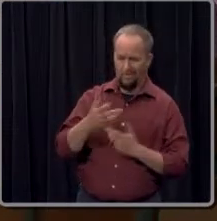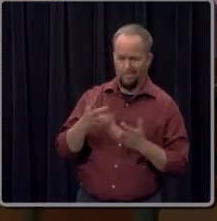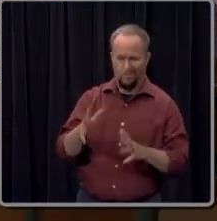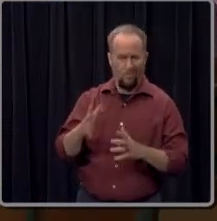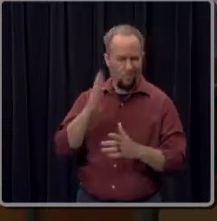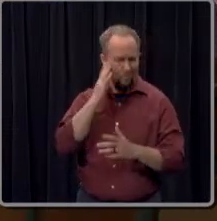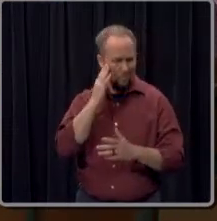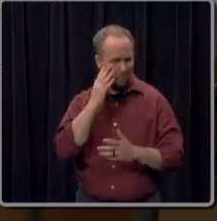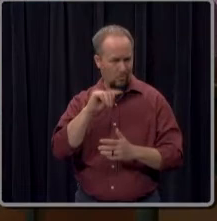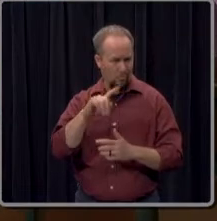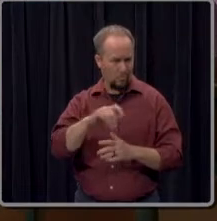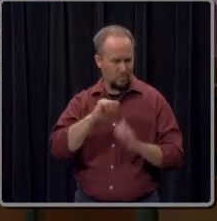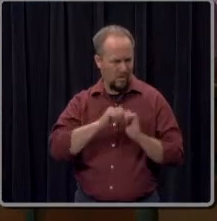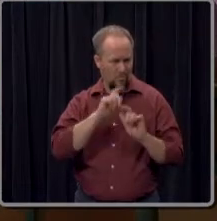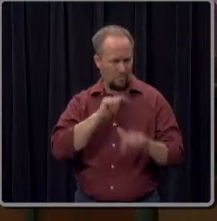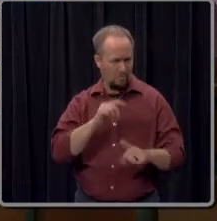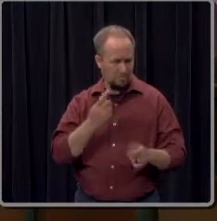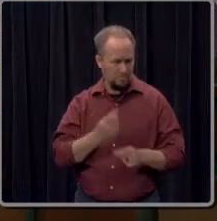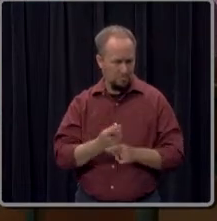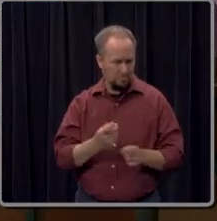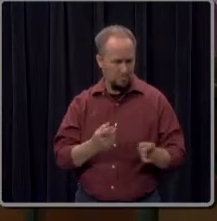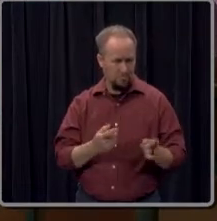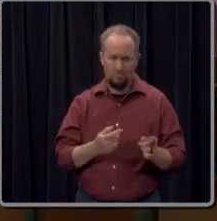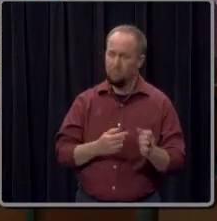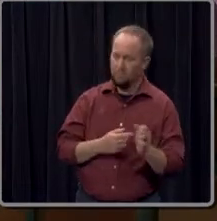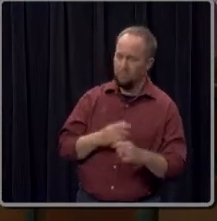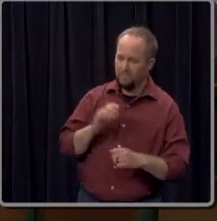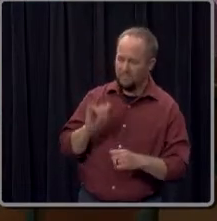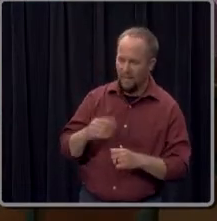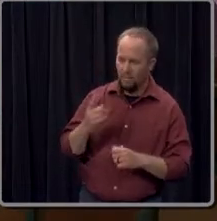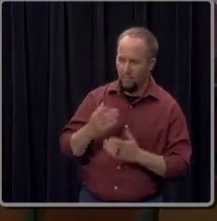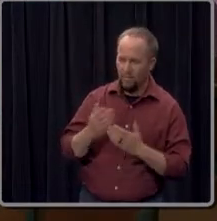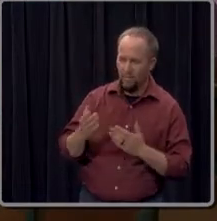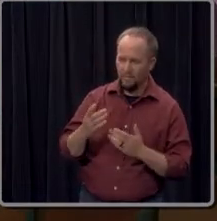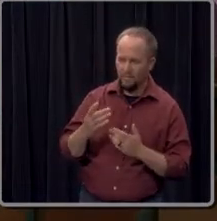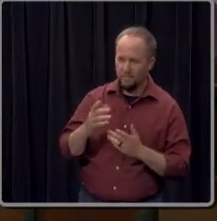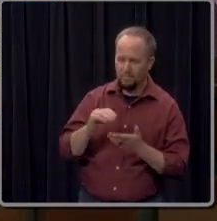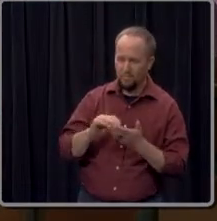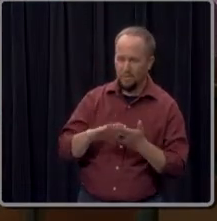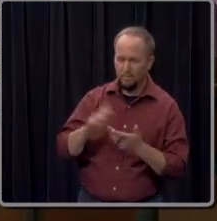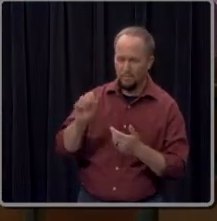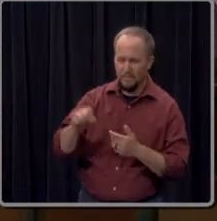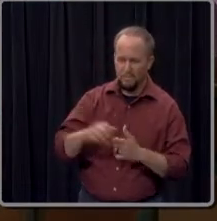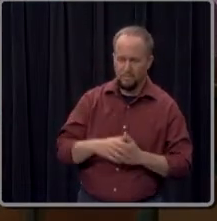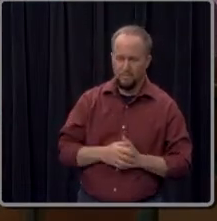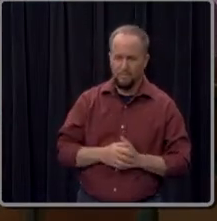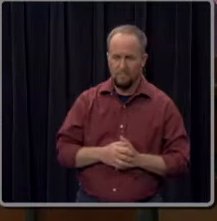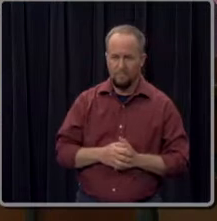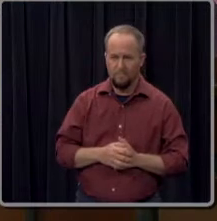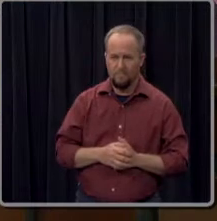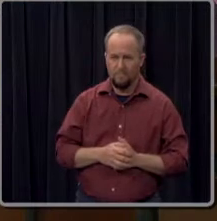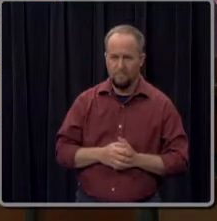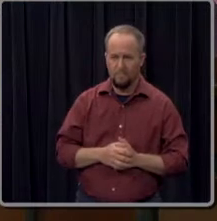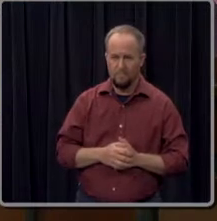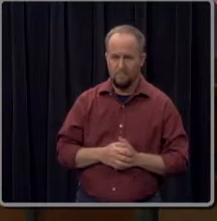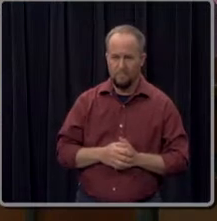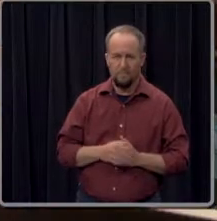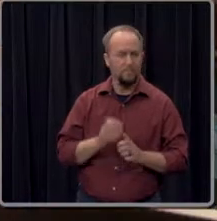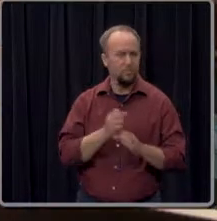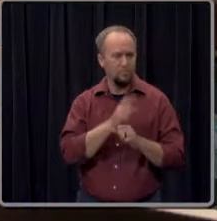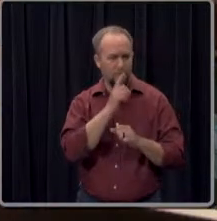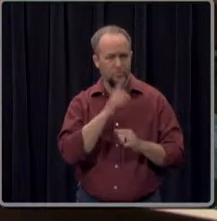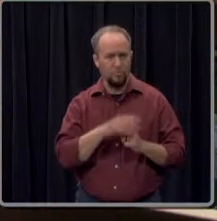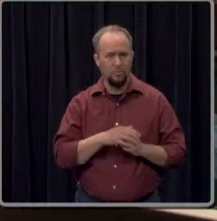been aware of how to respond personally, right? That was one of the things that I put out there, yes. So, correct. Just making sure